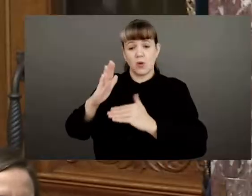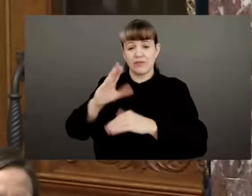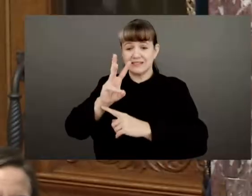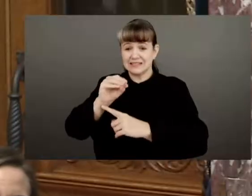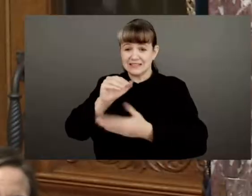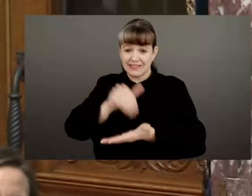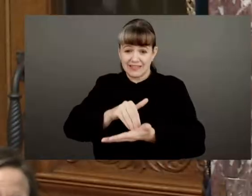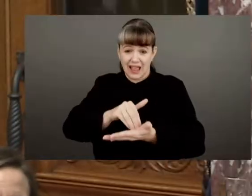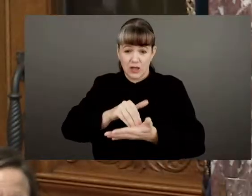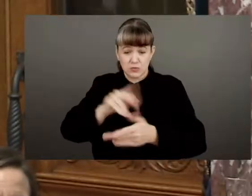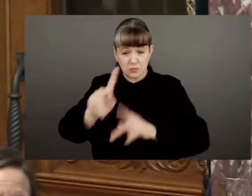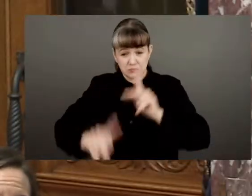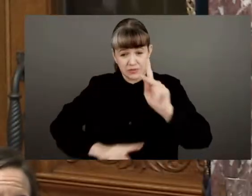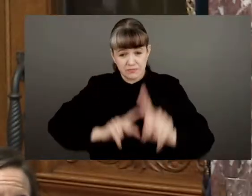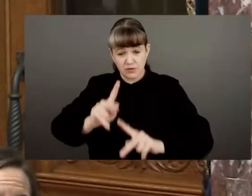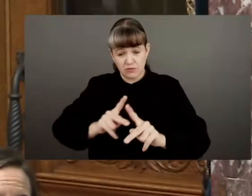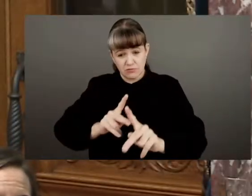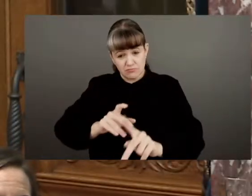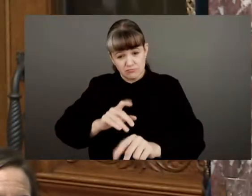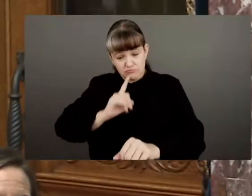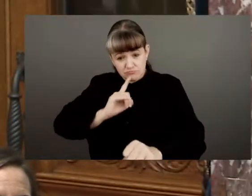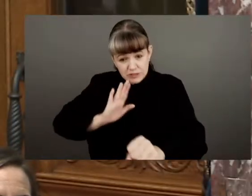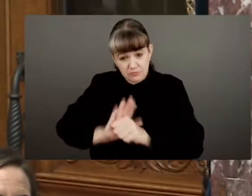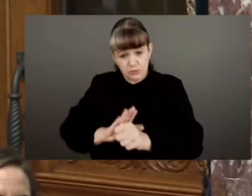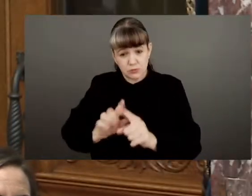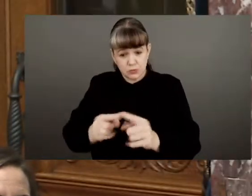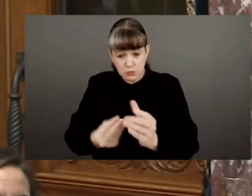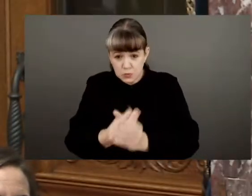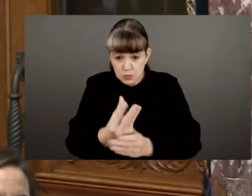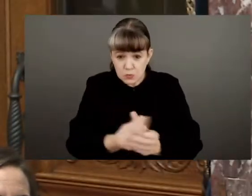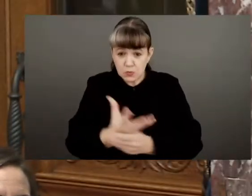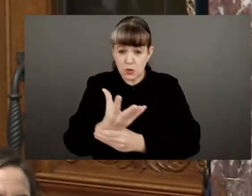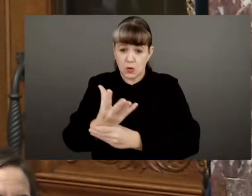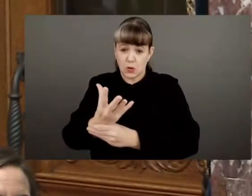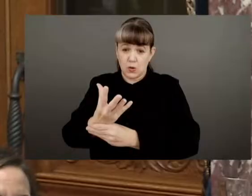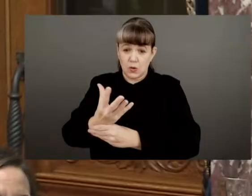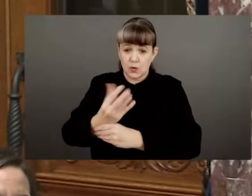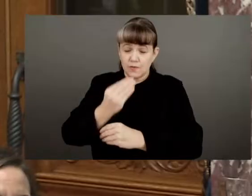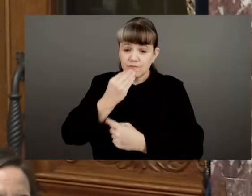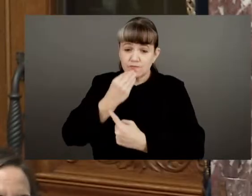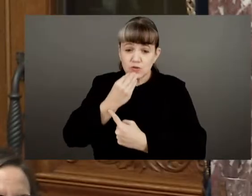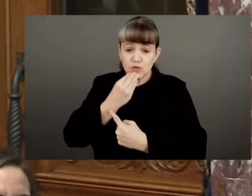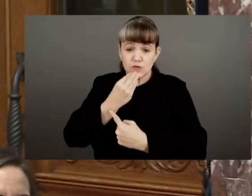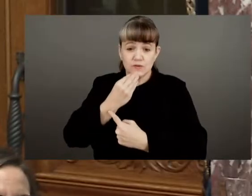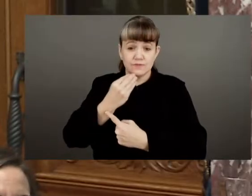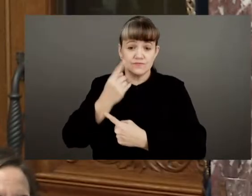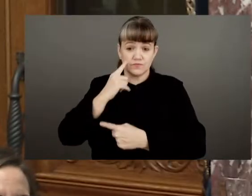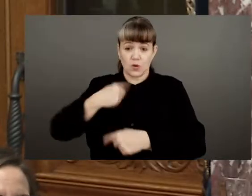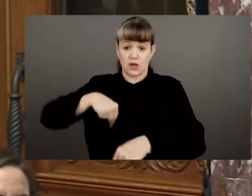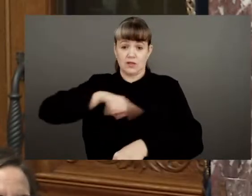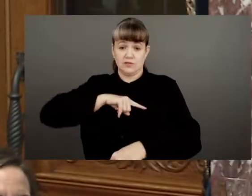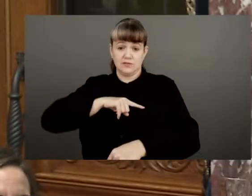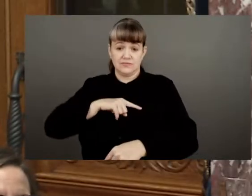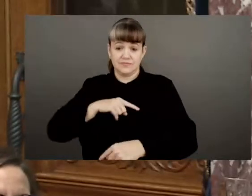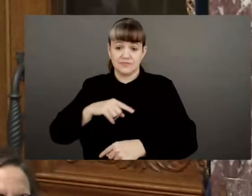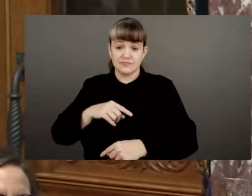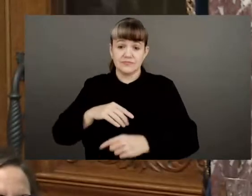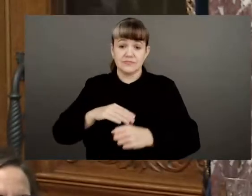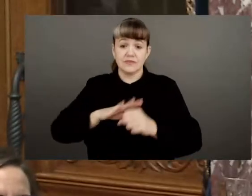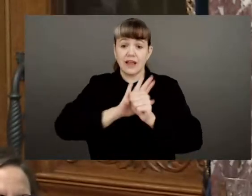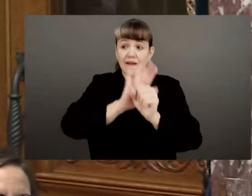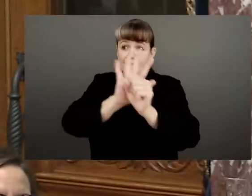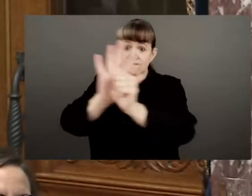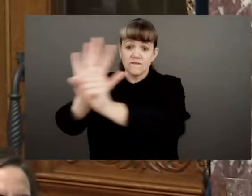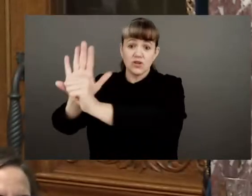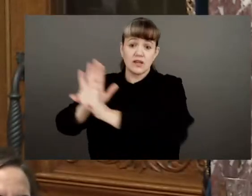on. From the fertile field to Fraser Valley, of the orchards of the Okanagan, the ranchlands of interior, farms